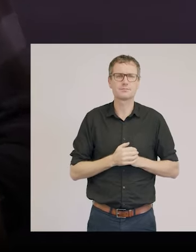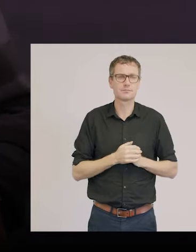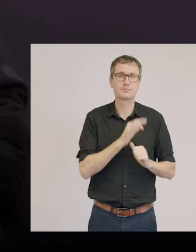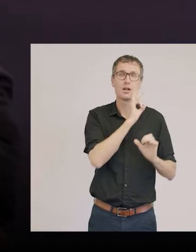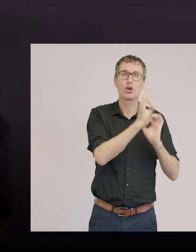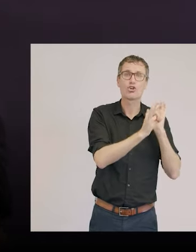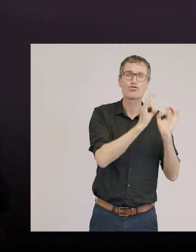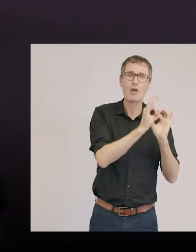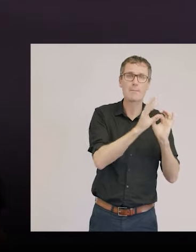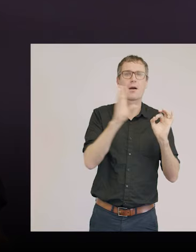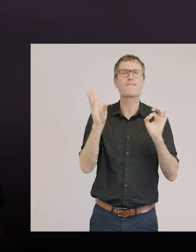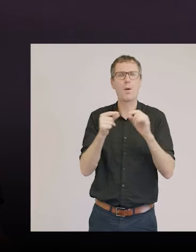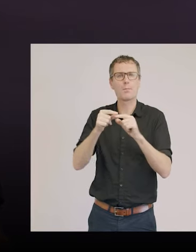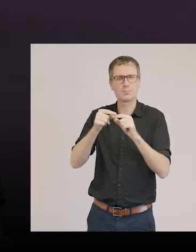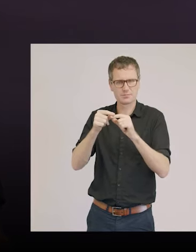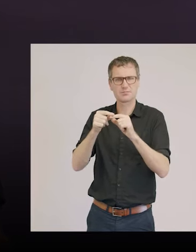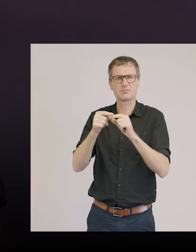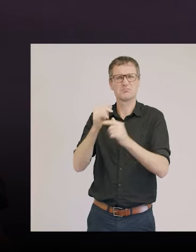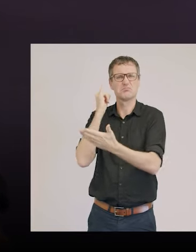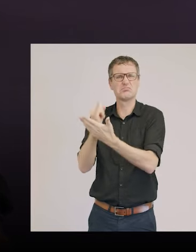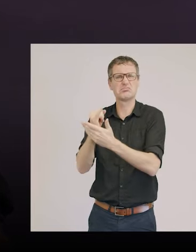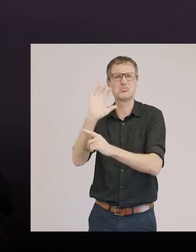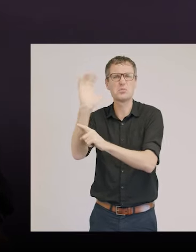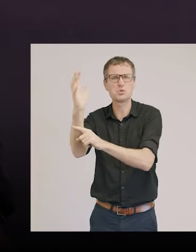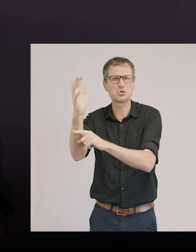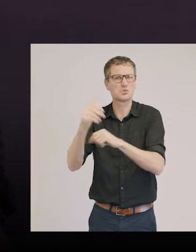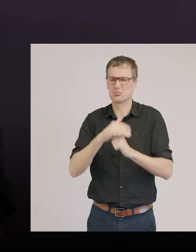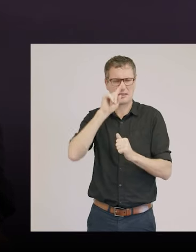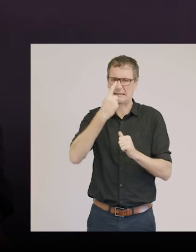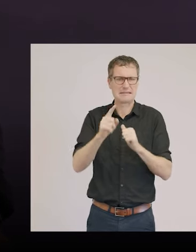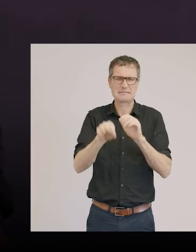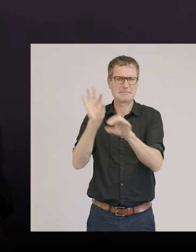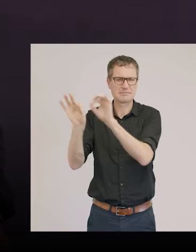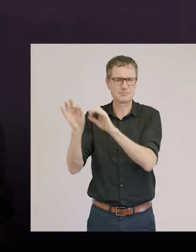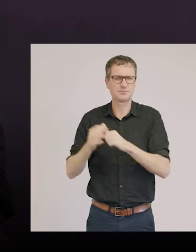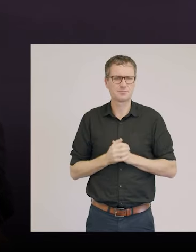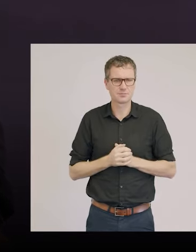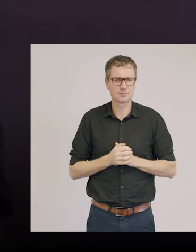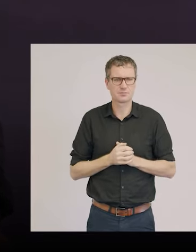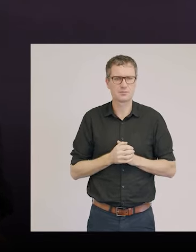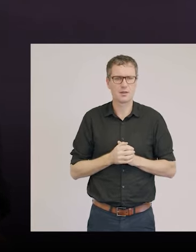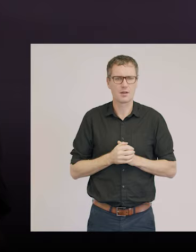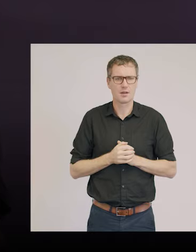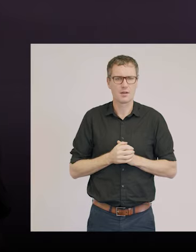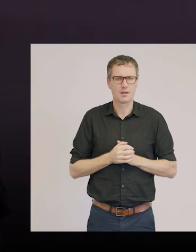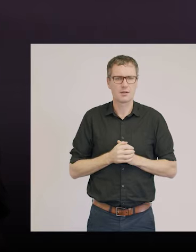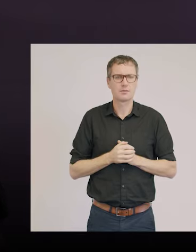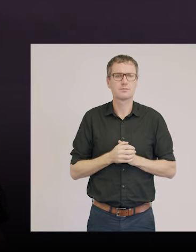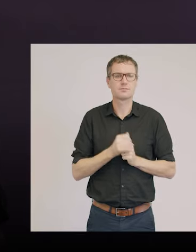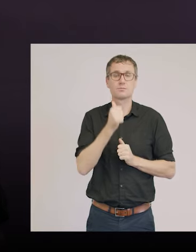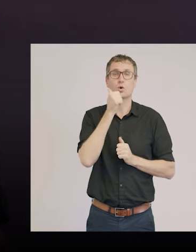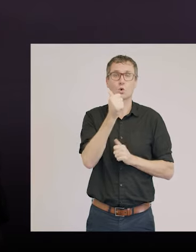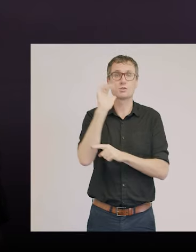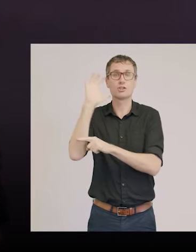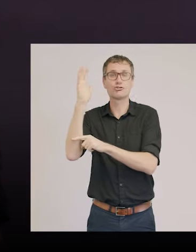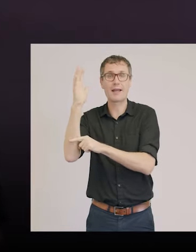they act. Can you pick grapes from thorn bushes or figs from thistles? A good tree produces good fruit. A bad tree produces bad